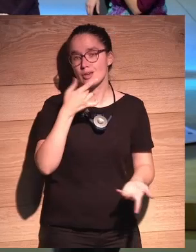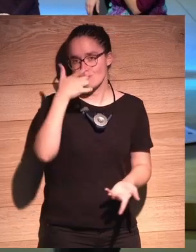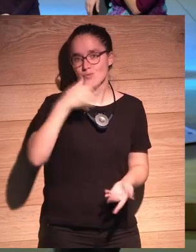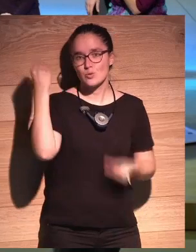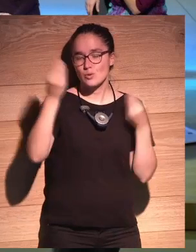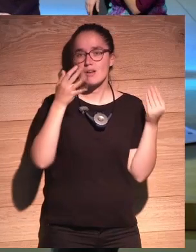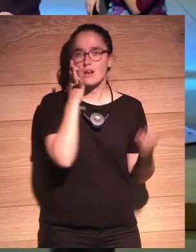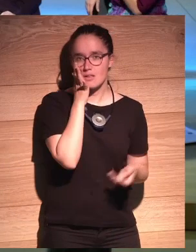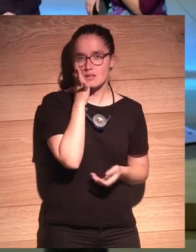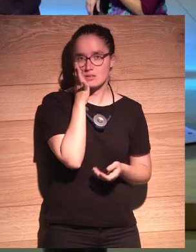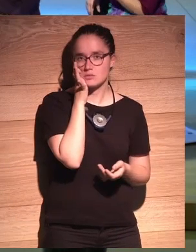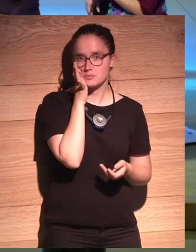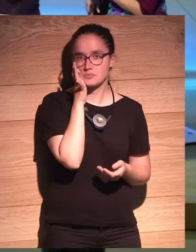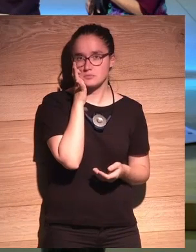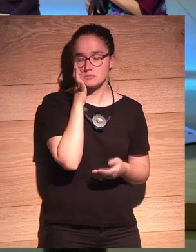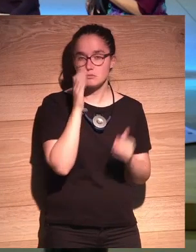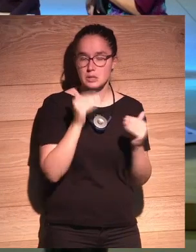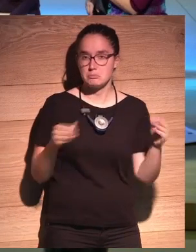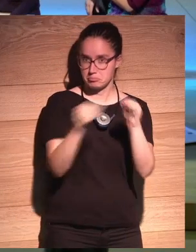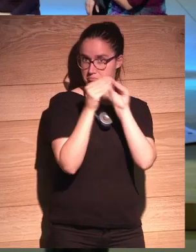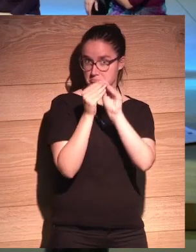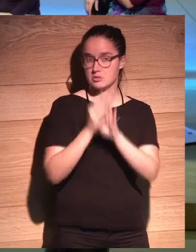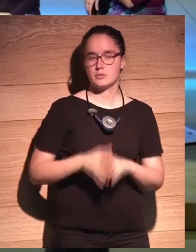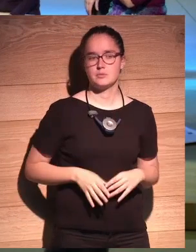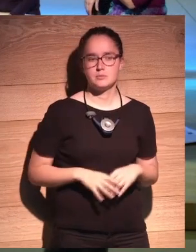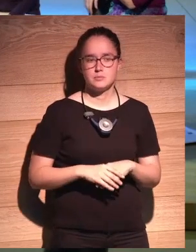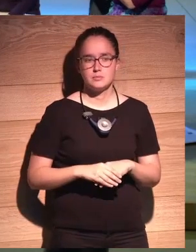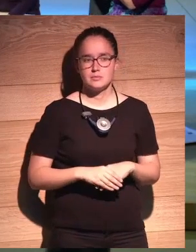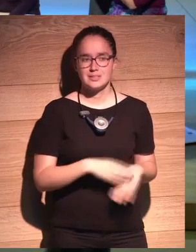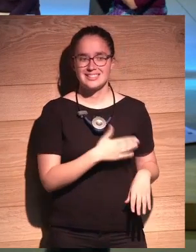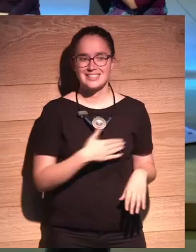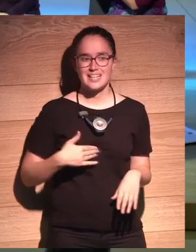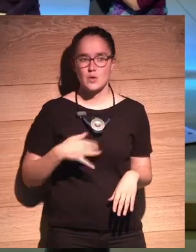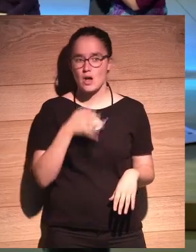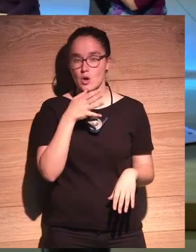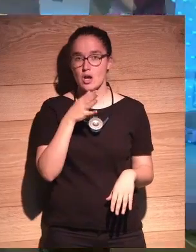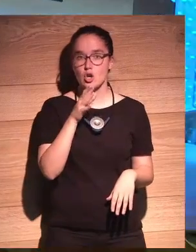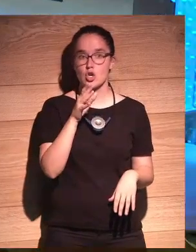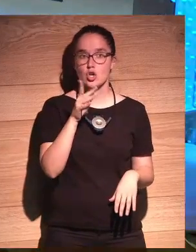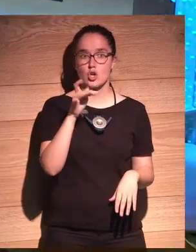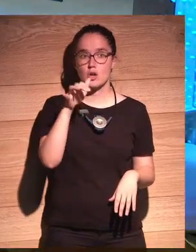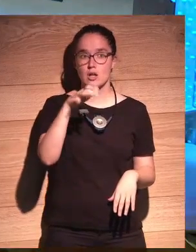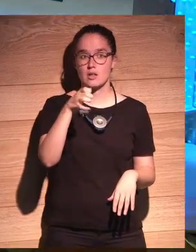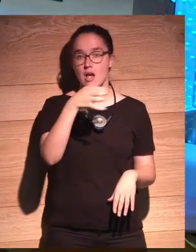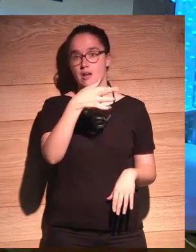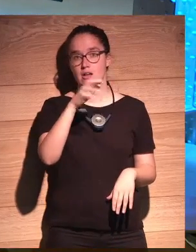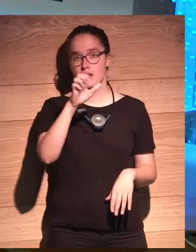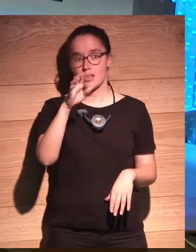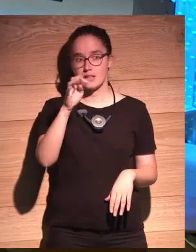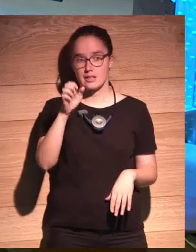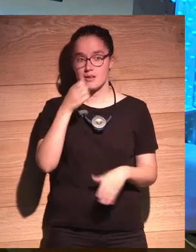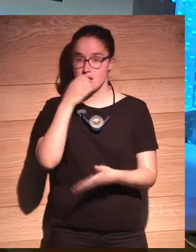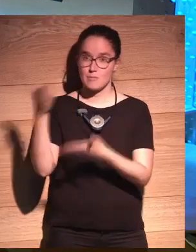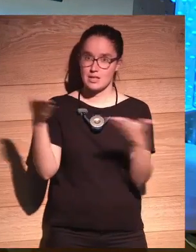But this is why I'm saying that we are more aligned on this fact. I would like to give the floor